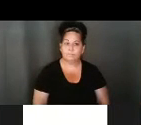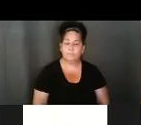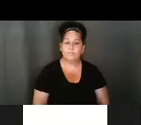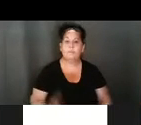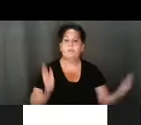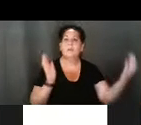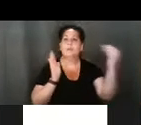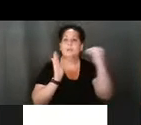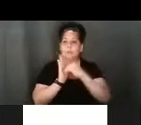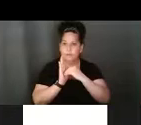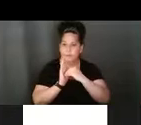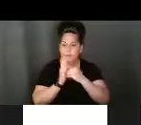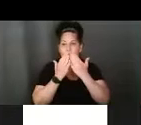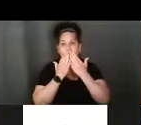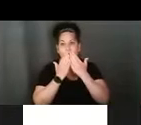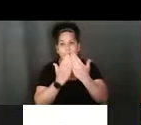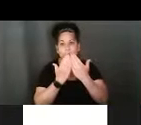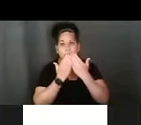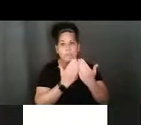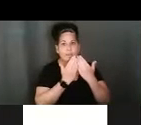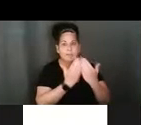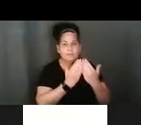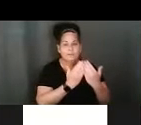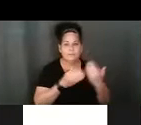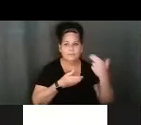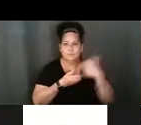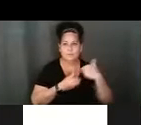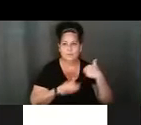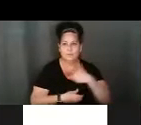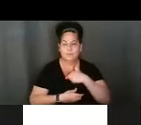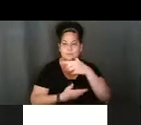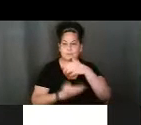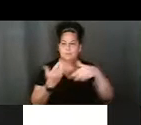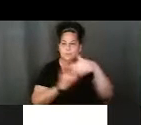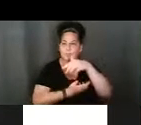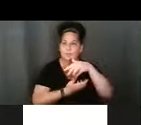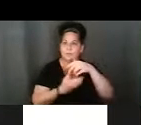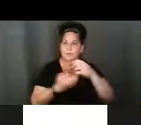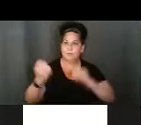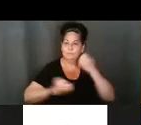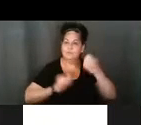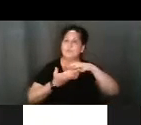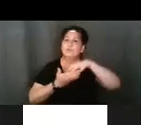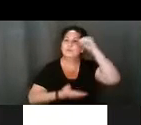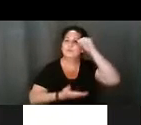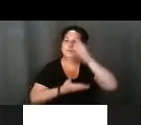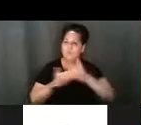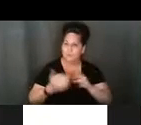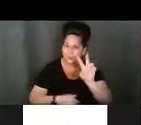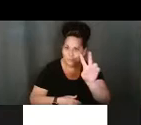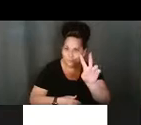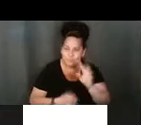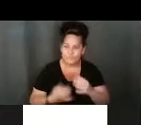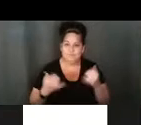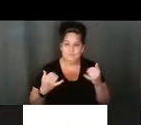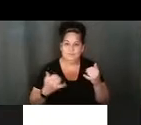Again, we want to thank you for attending our Social Emotional Learning Part 2. This concludes our final